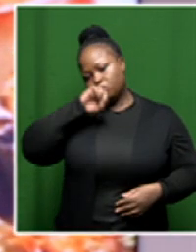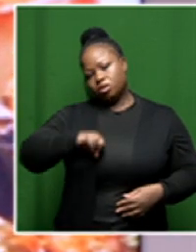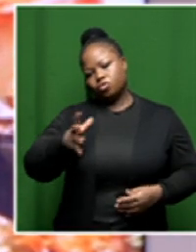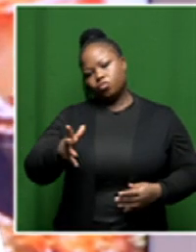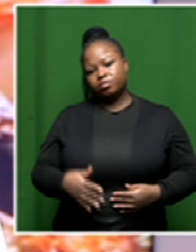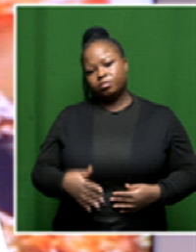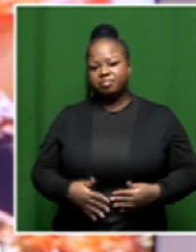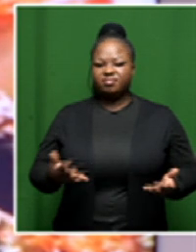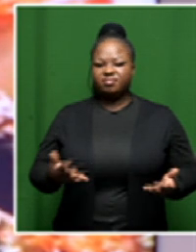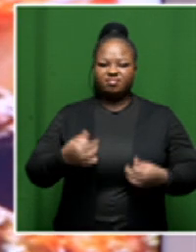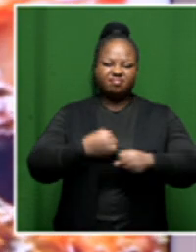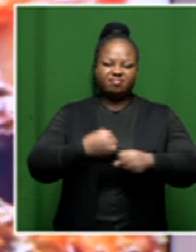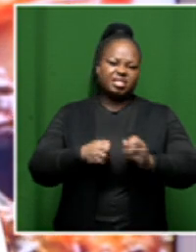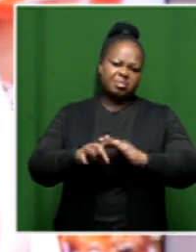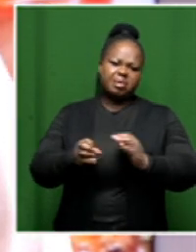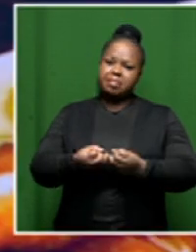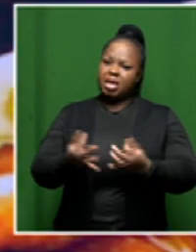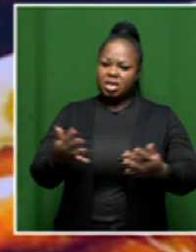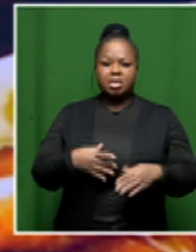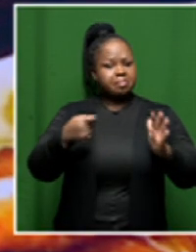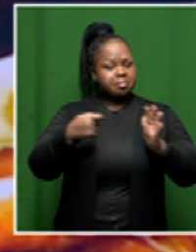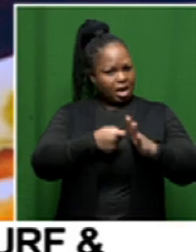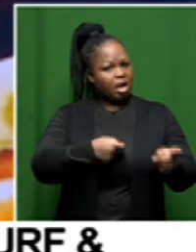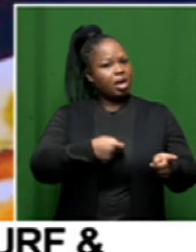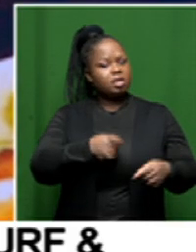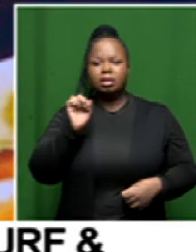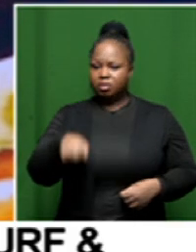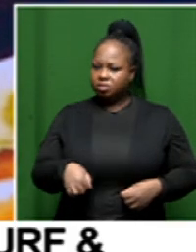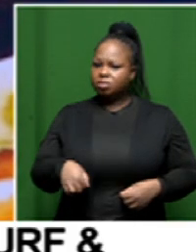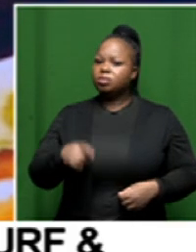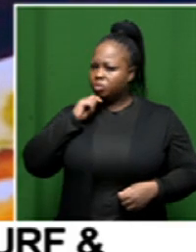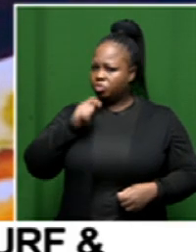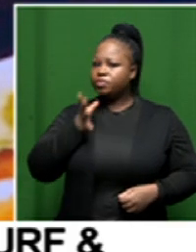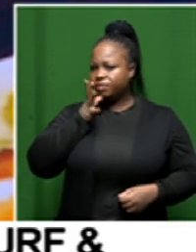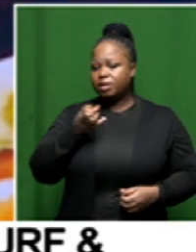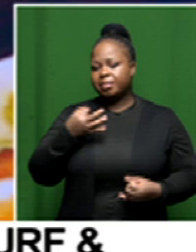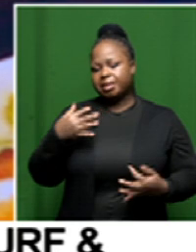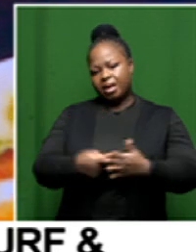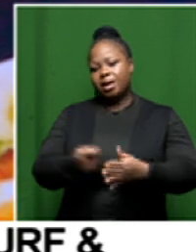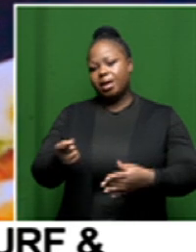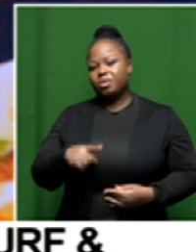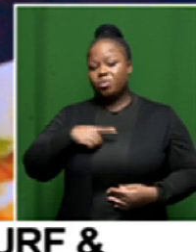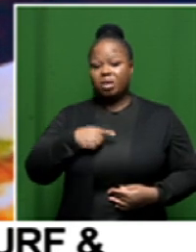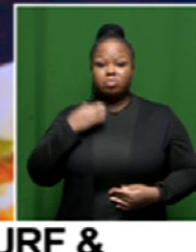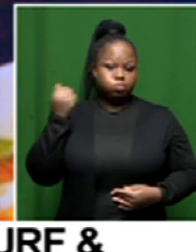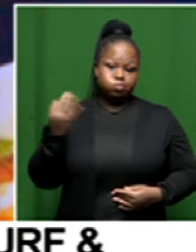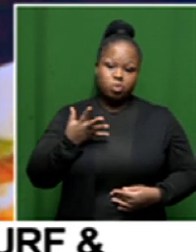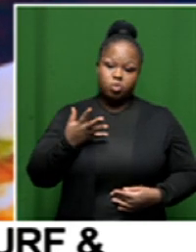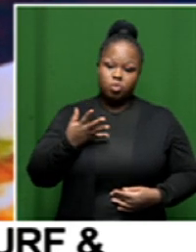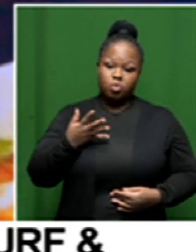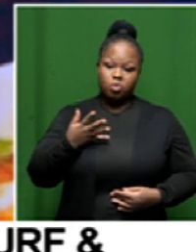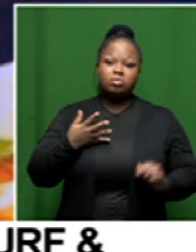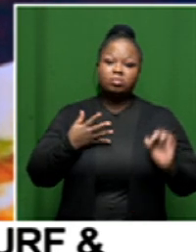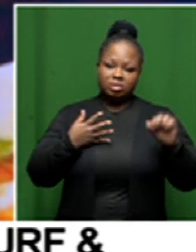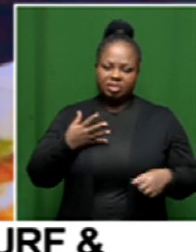seafood. And I mean, there is a market for it. Is there a market? Yeah, I was just about to ask. Is there a market? There is definitely a market. And considering the high price of seafood in some